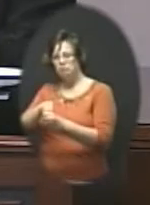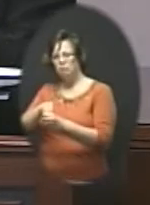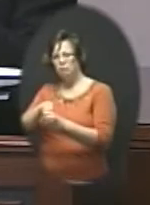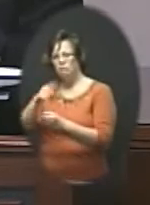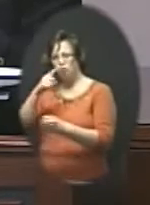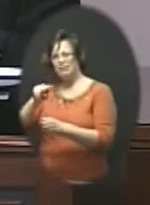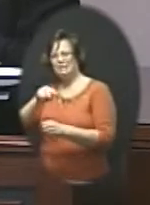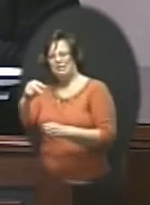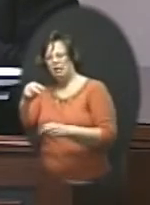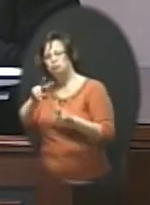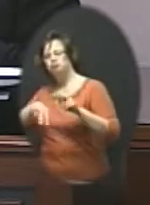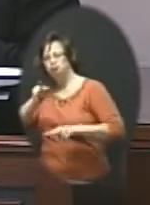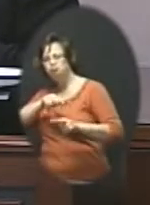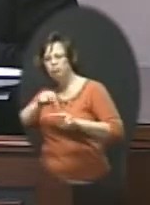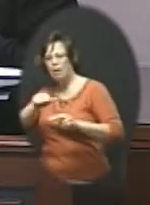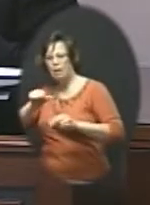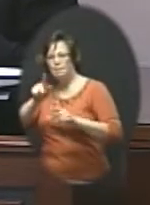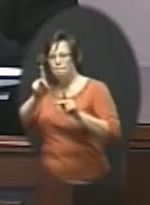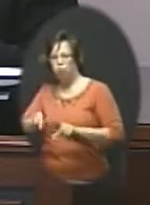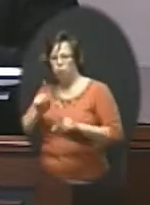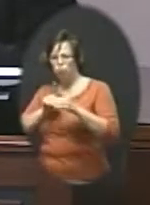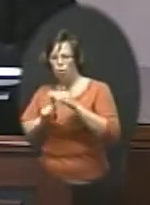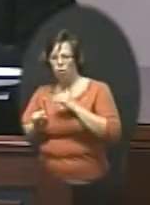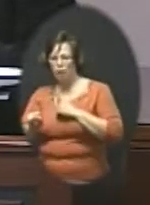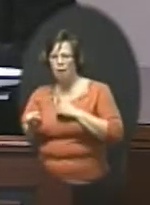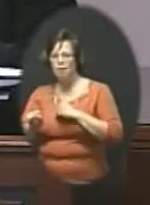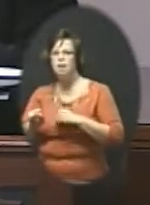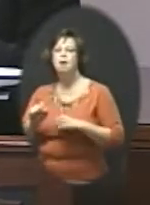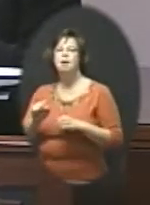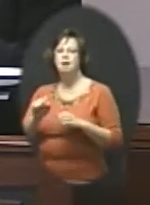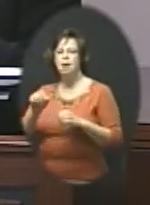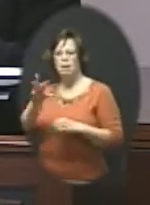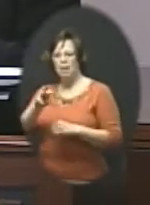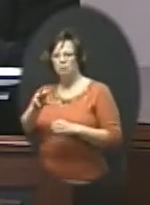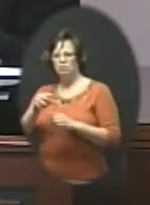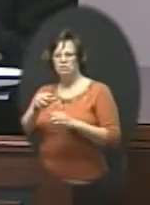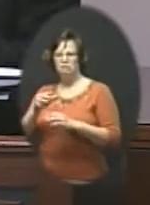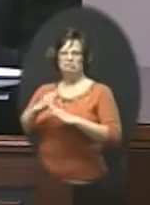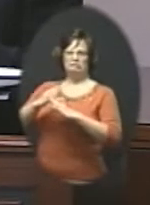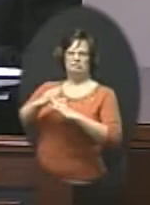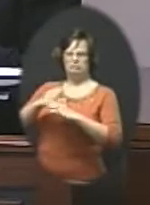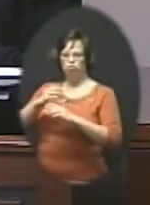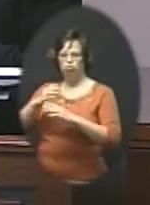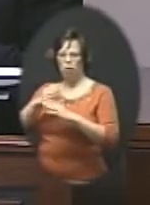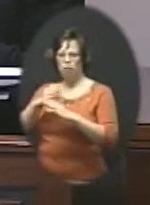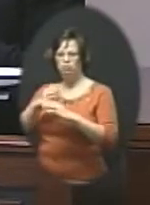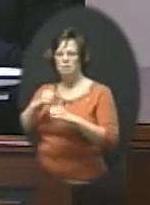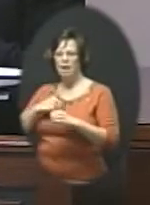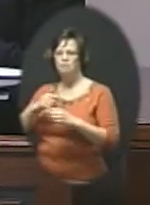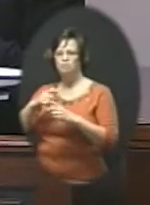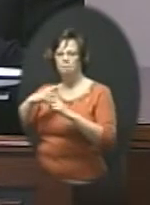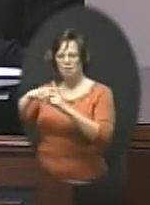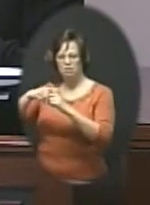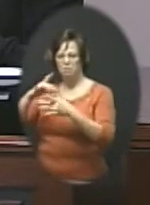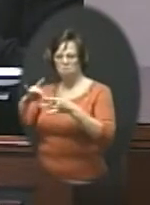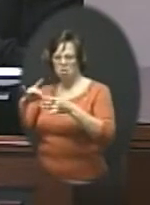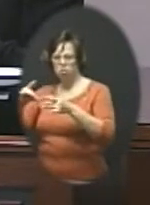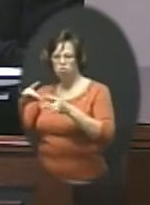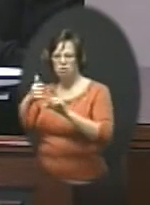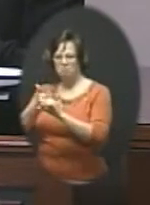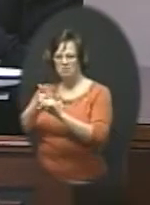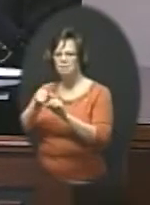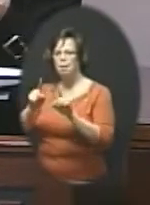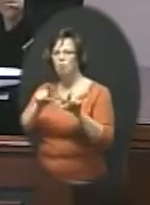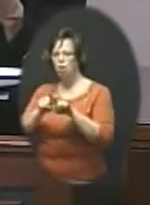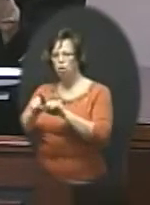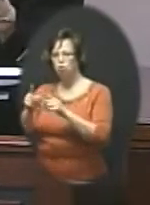look at anyone coming in. Cameras are a deterrent in and of themselves. So they send a positive message. We're also